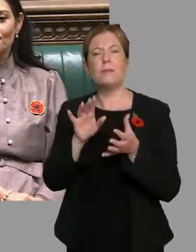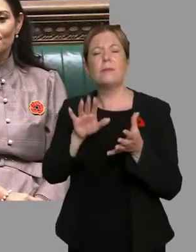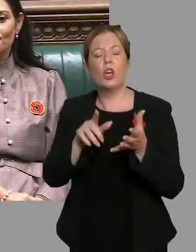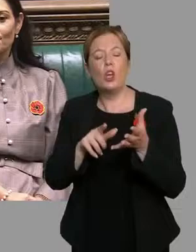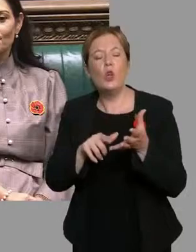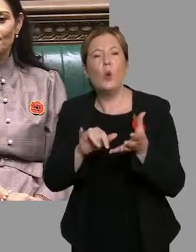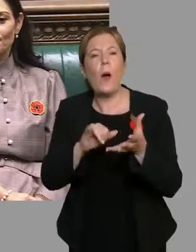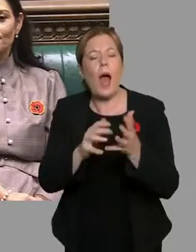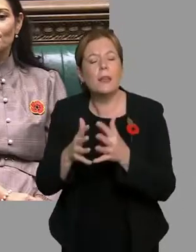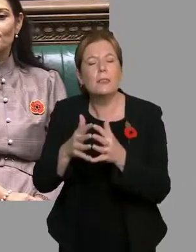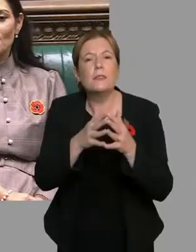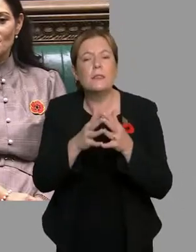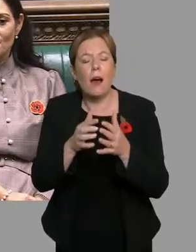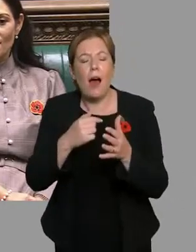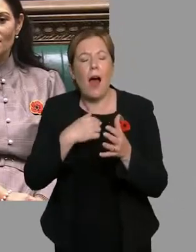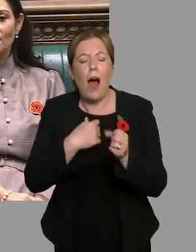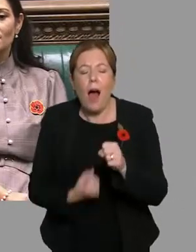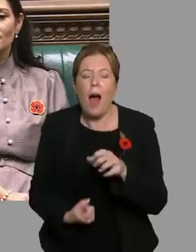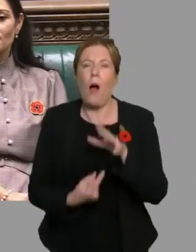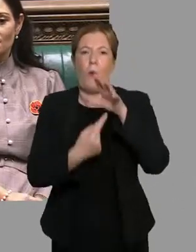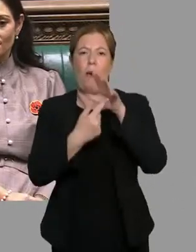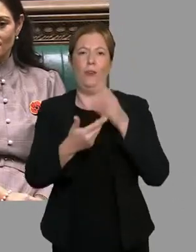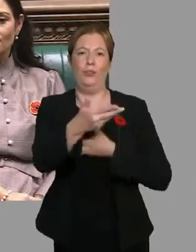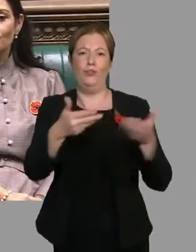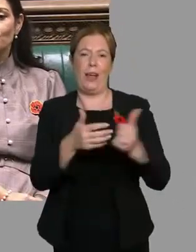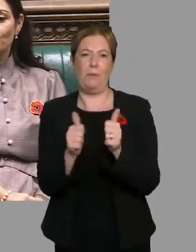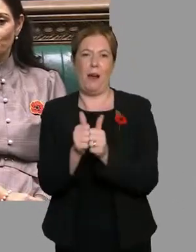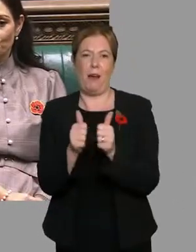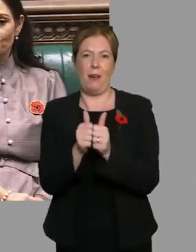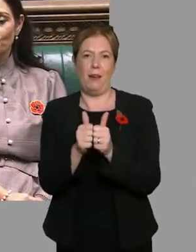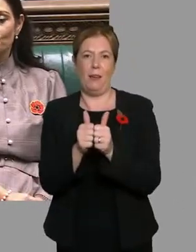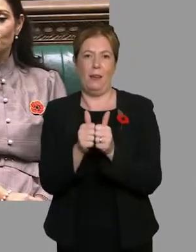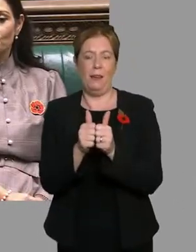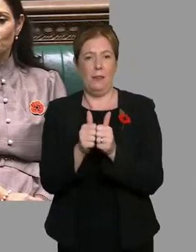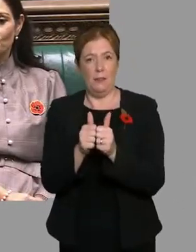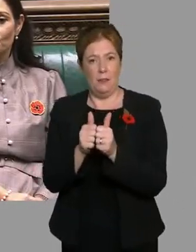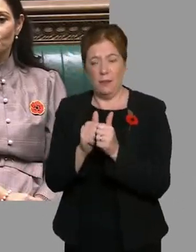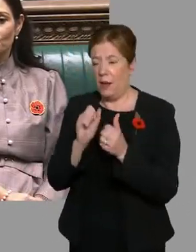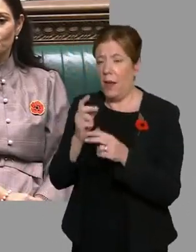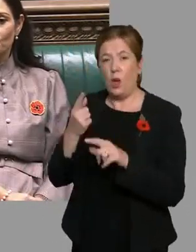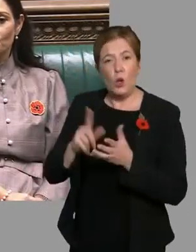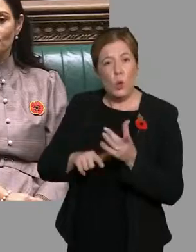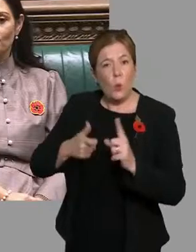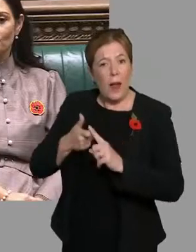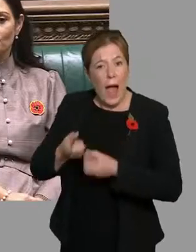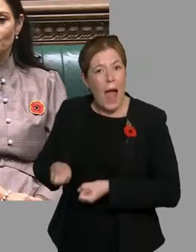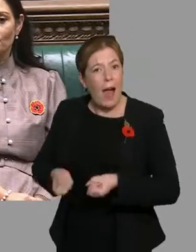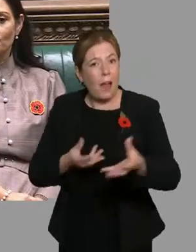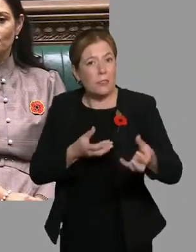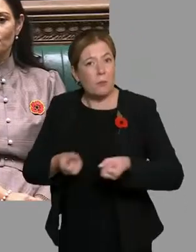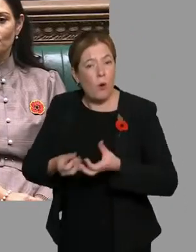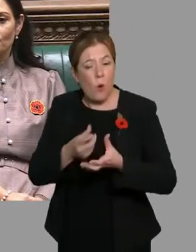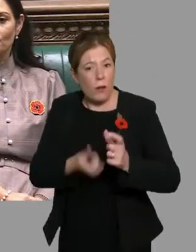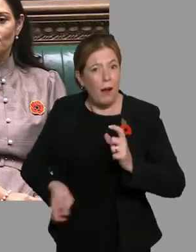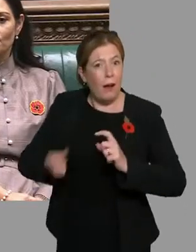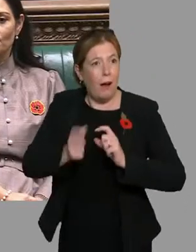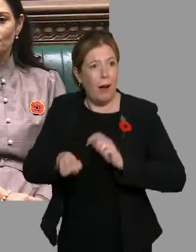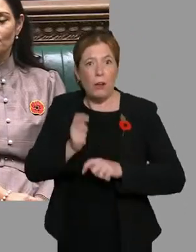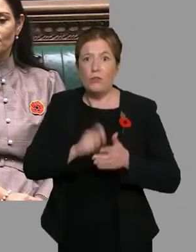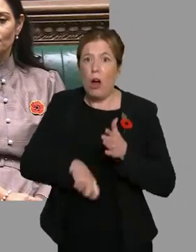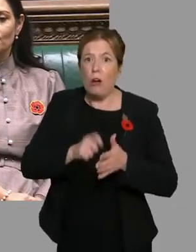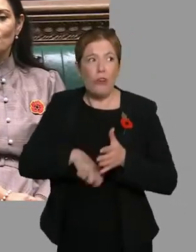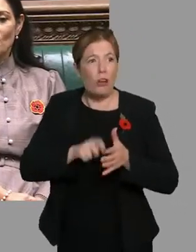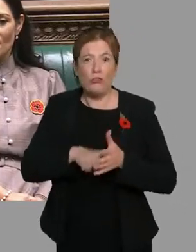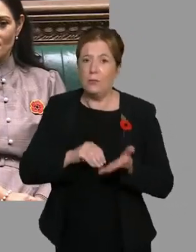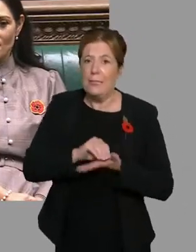the risk of increased tariffs on UK exports, which threaten our manufacturing sector, will the Prime Minister commit now to continue the